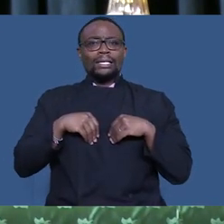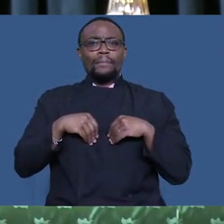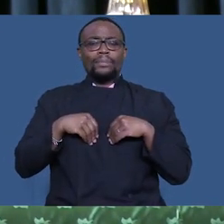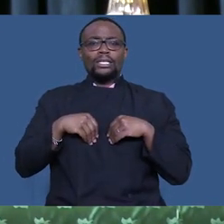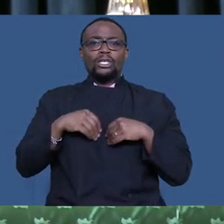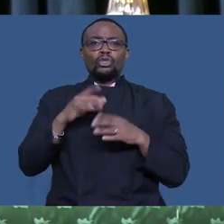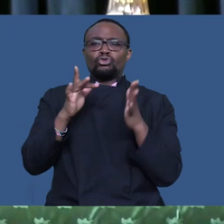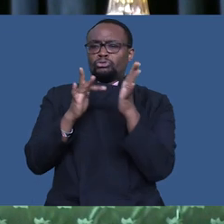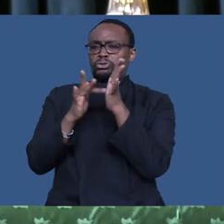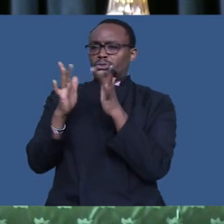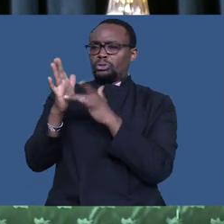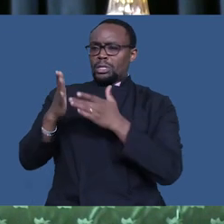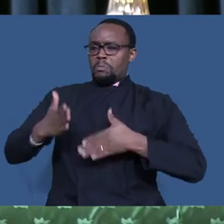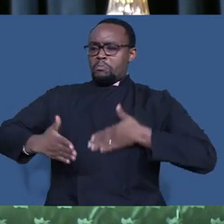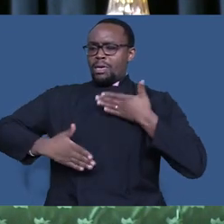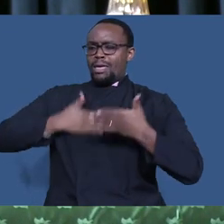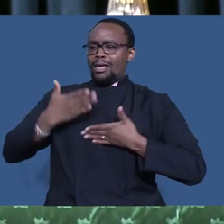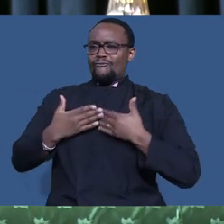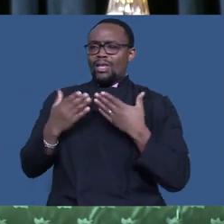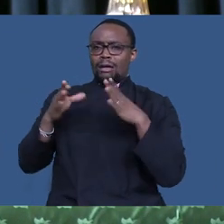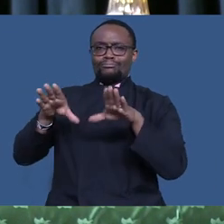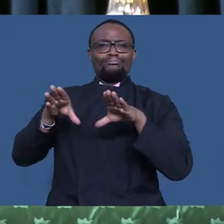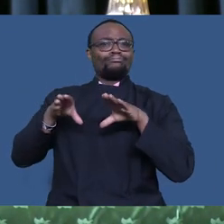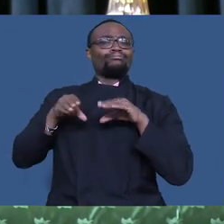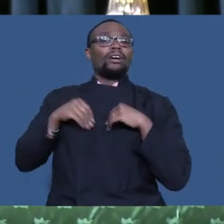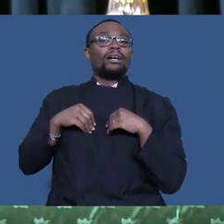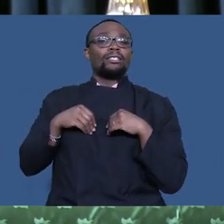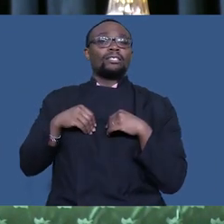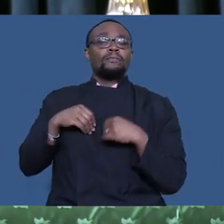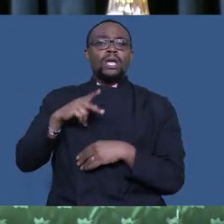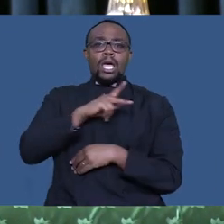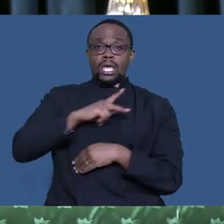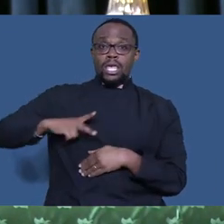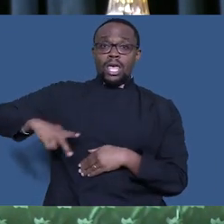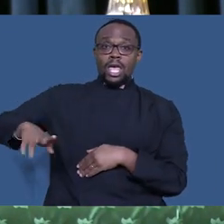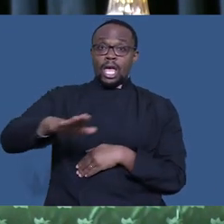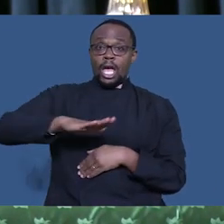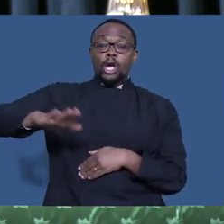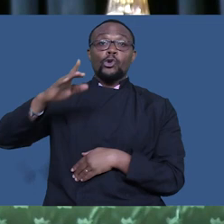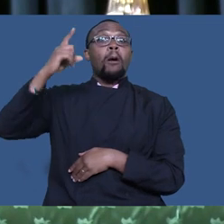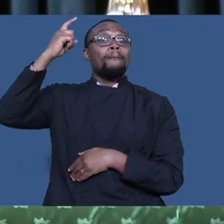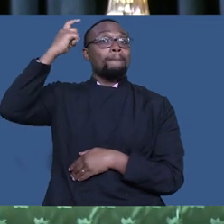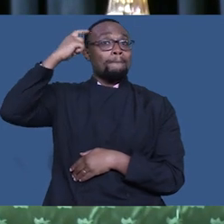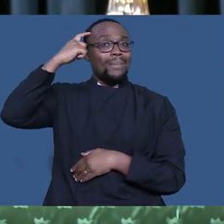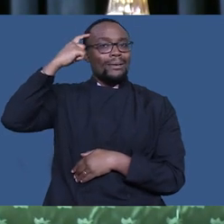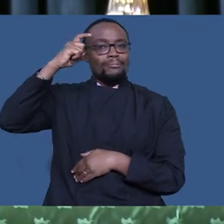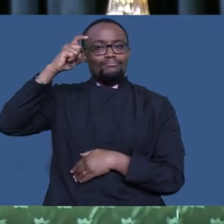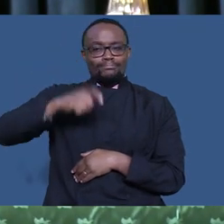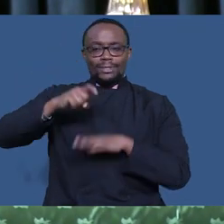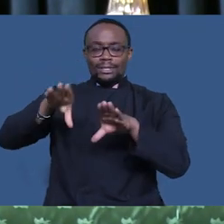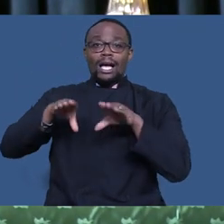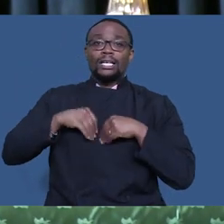of Christ and what I call the kingdom mindset. And in